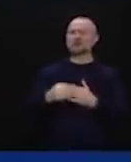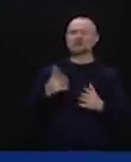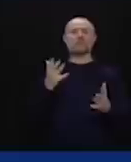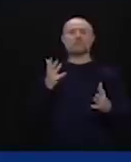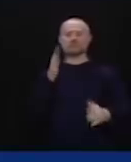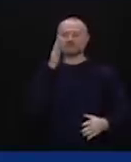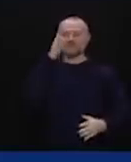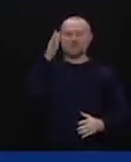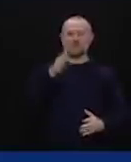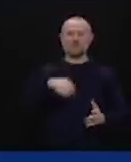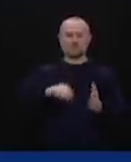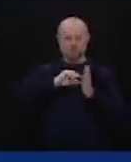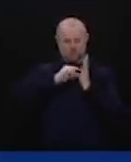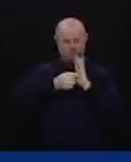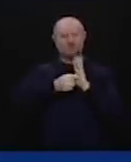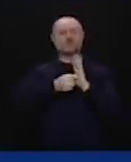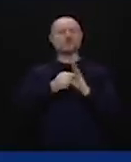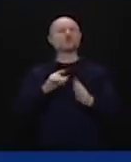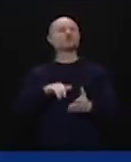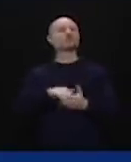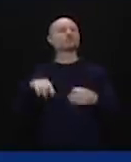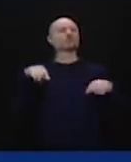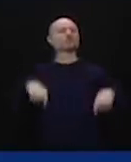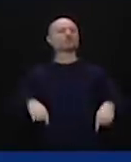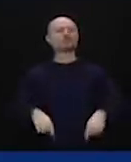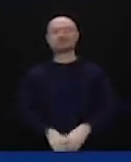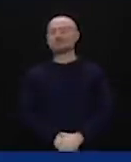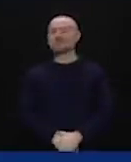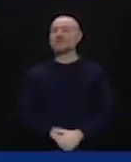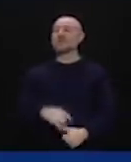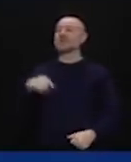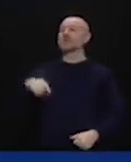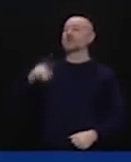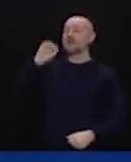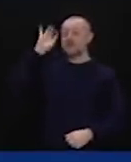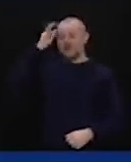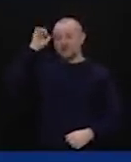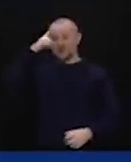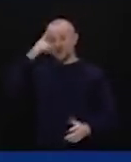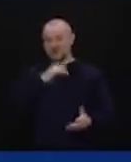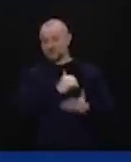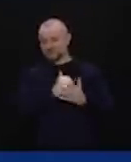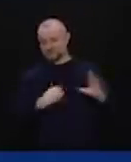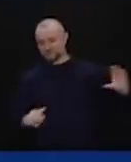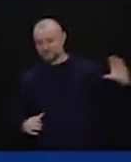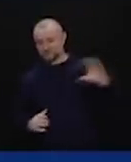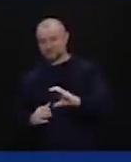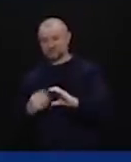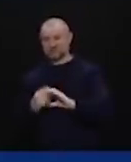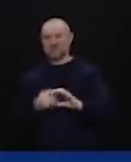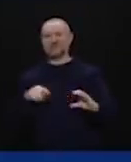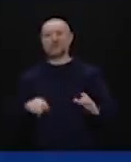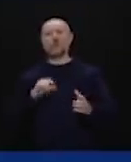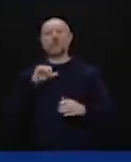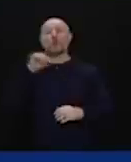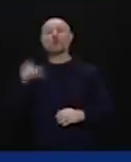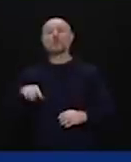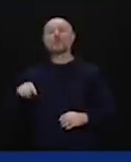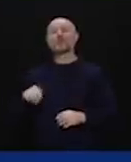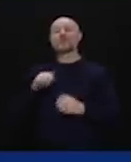industry. And with a boost from the federal government, Albany Nanotech can supercharge